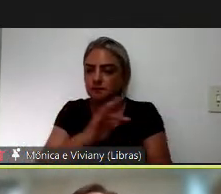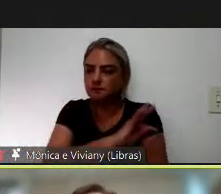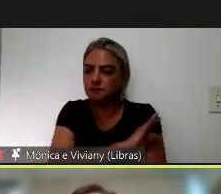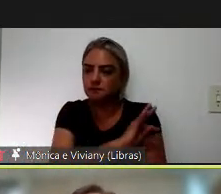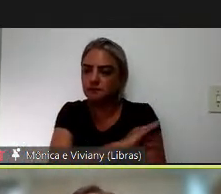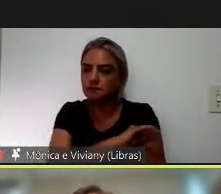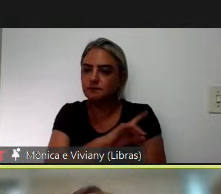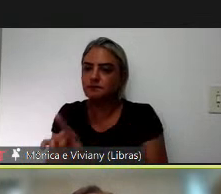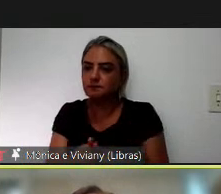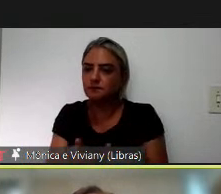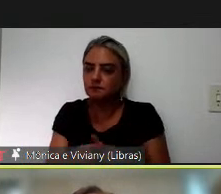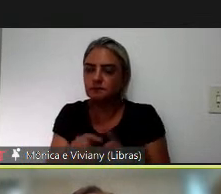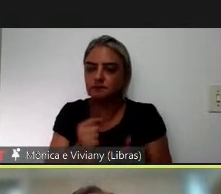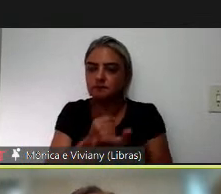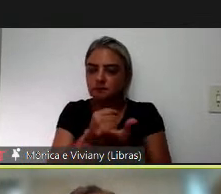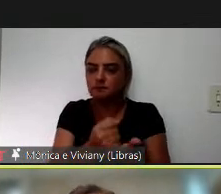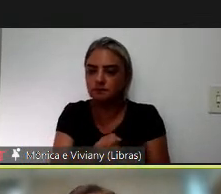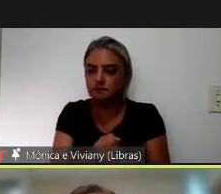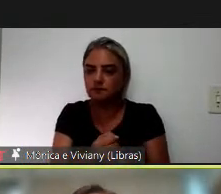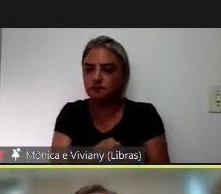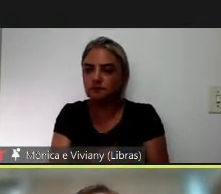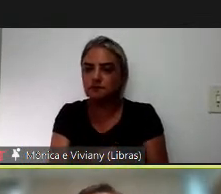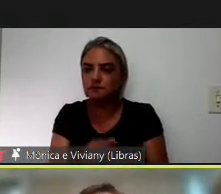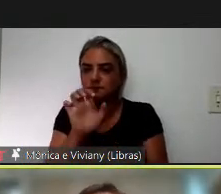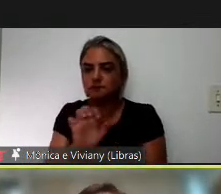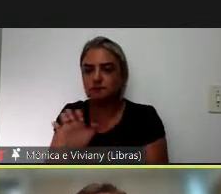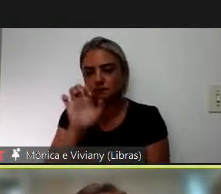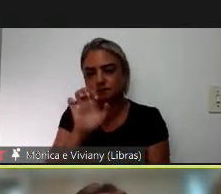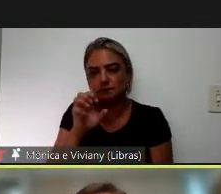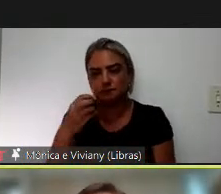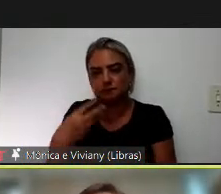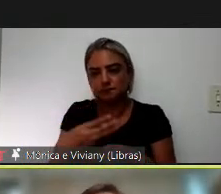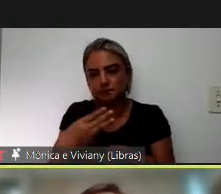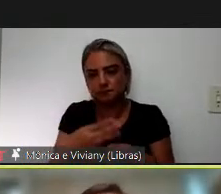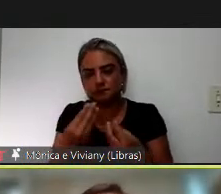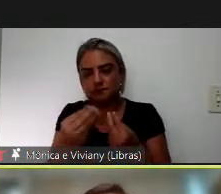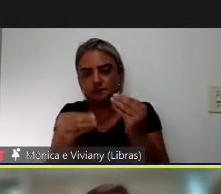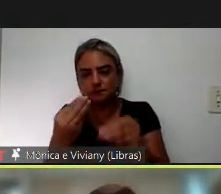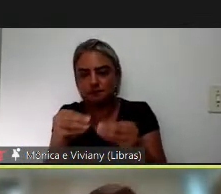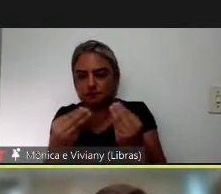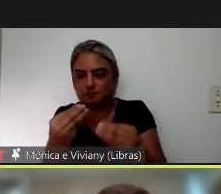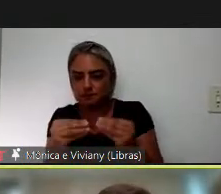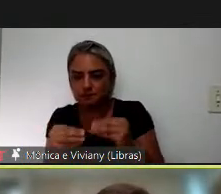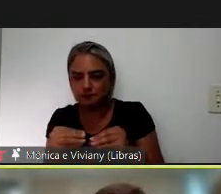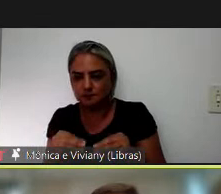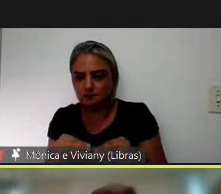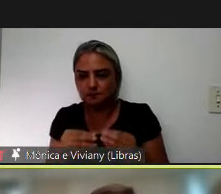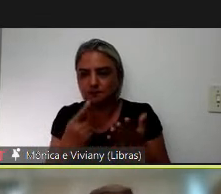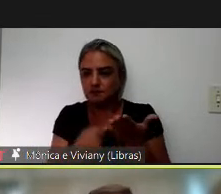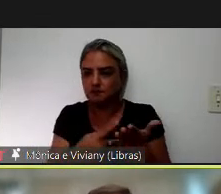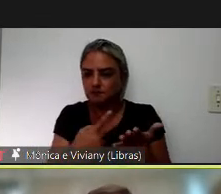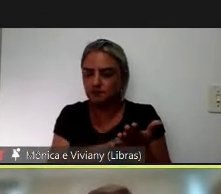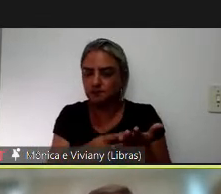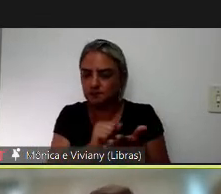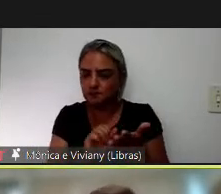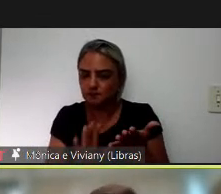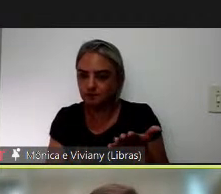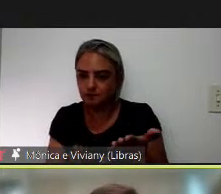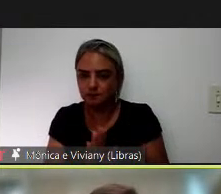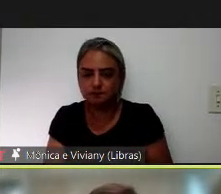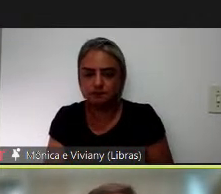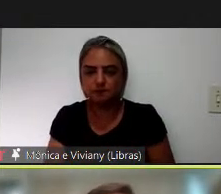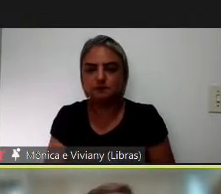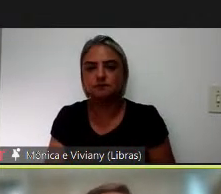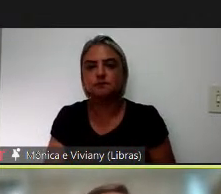when we do the materials, also to support the states and municipalities implement these